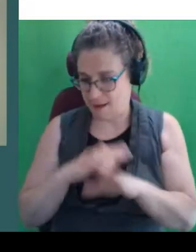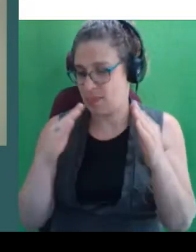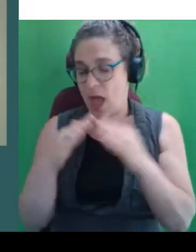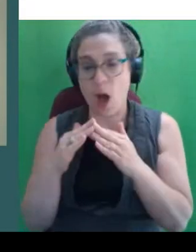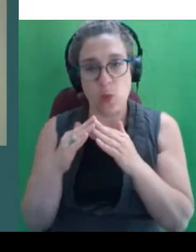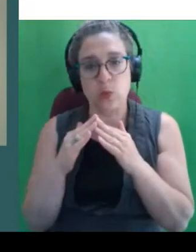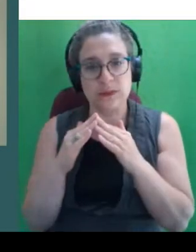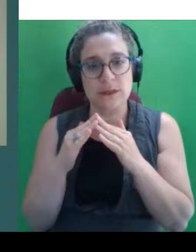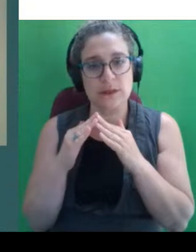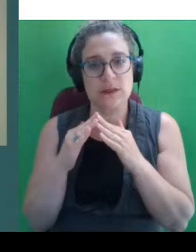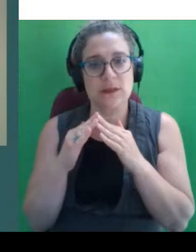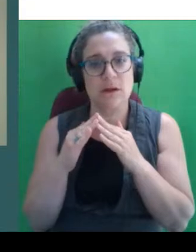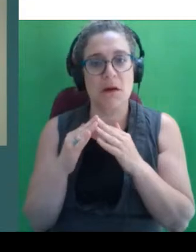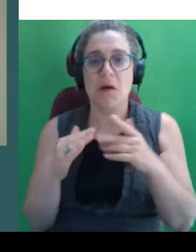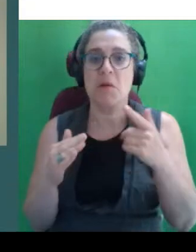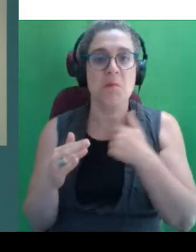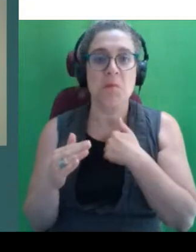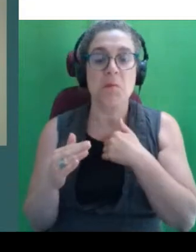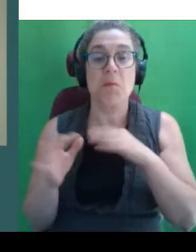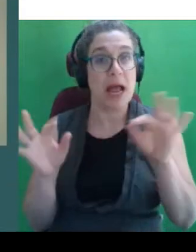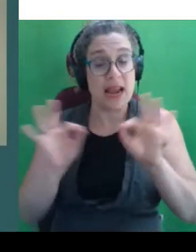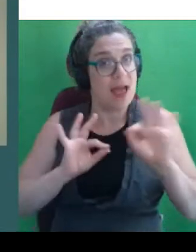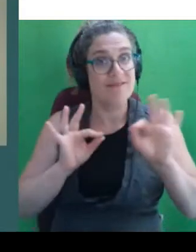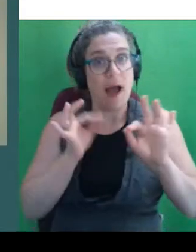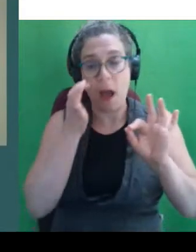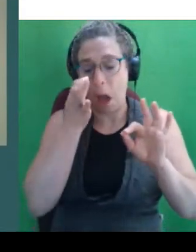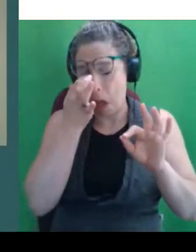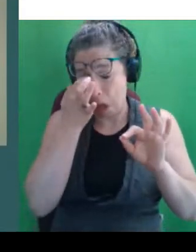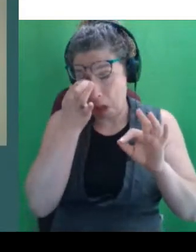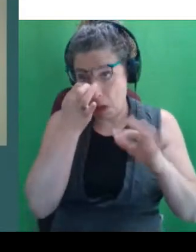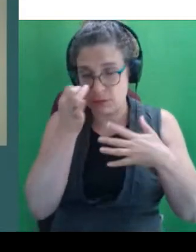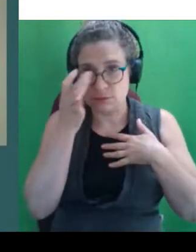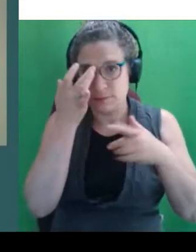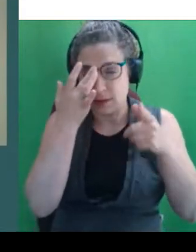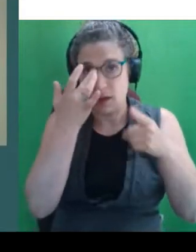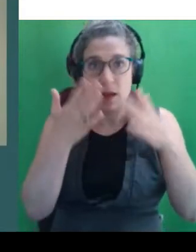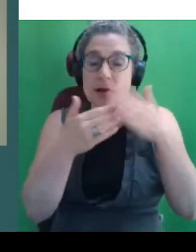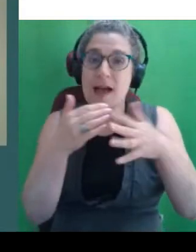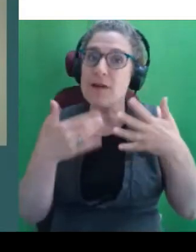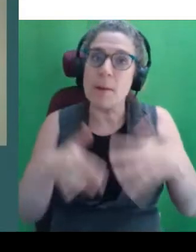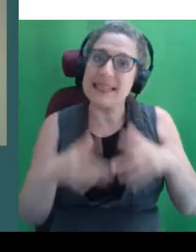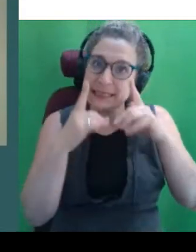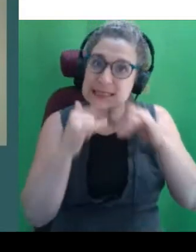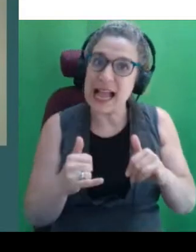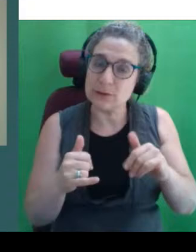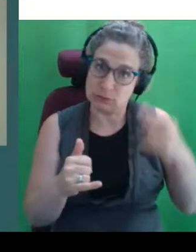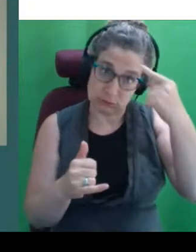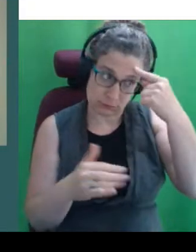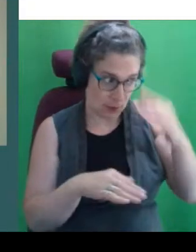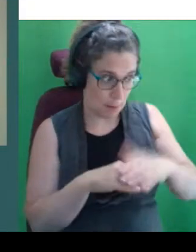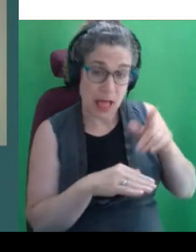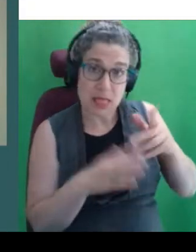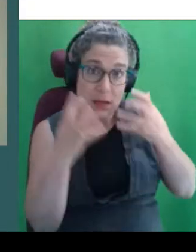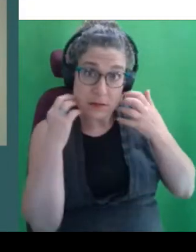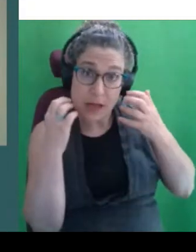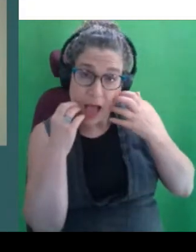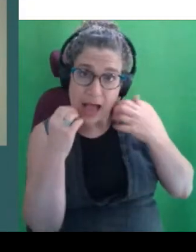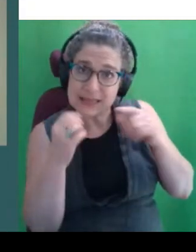never really been tested previously to think about the cat being a trigger, or they know